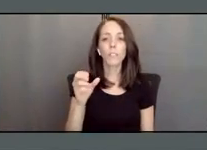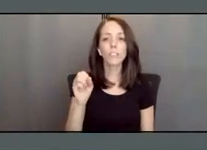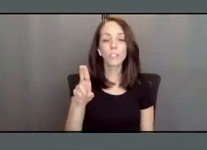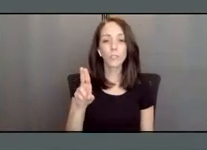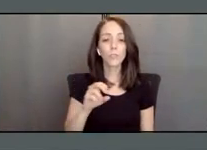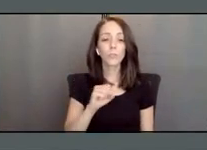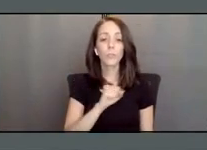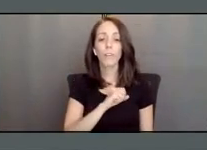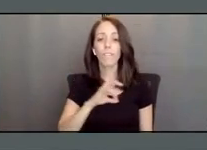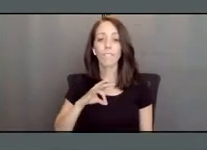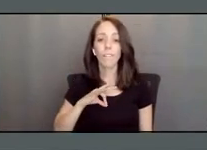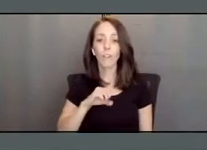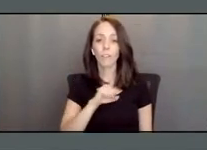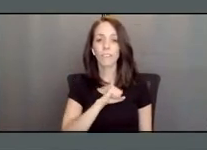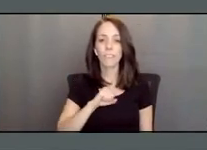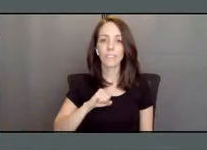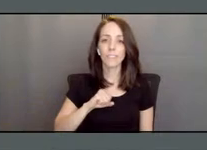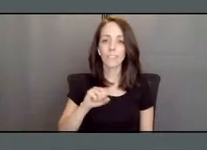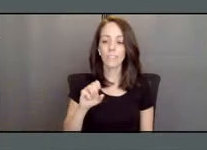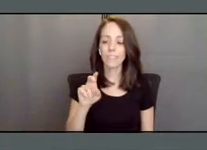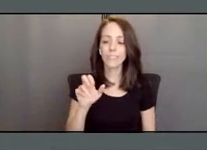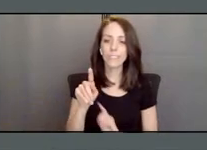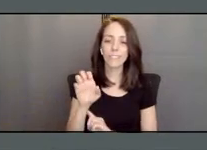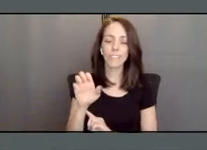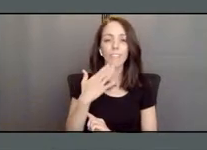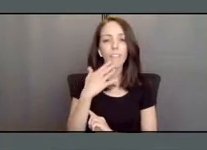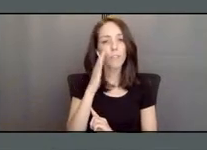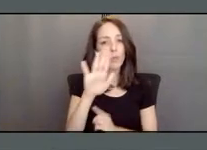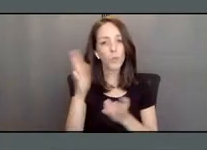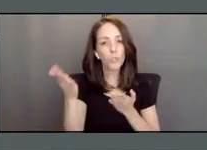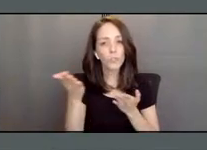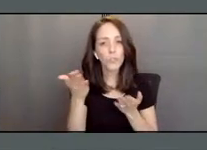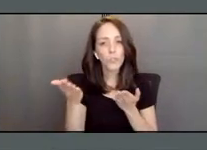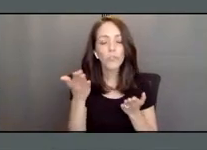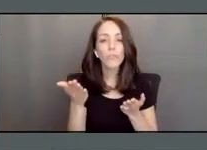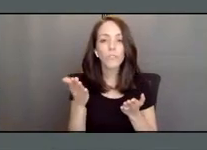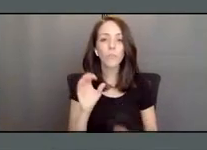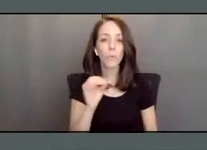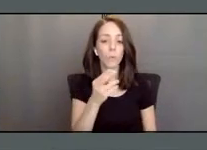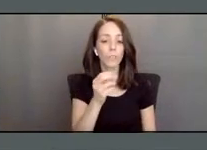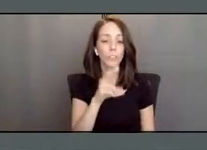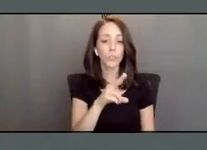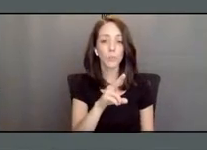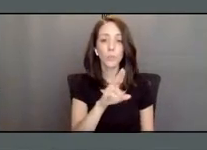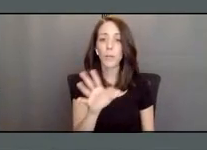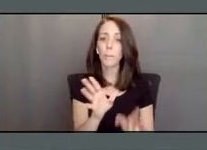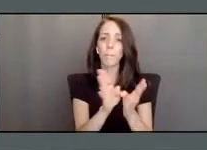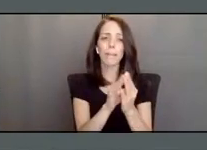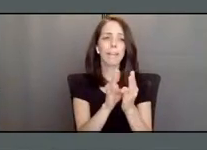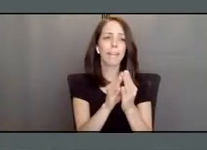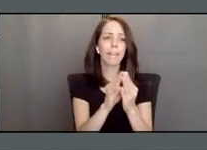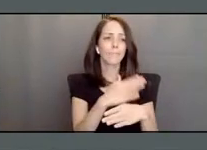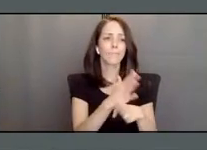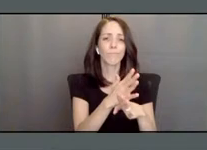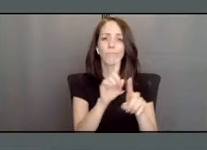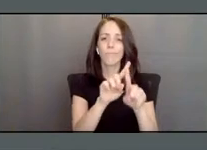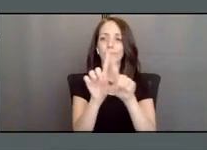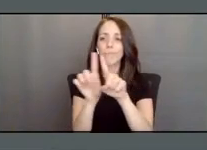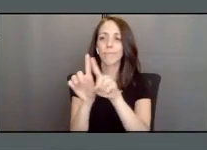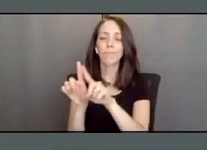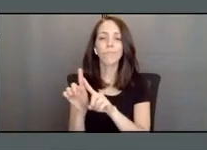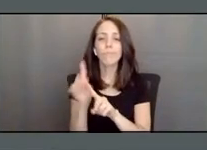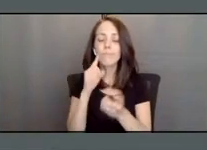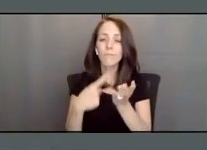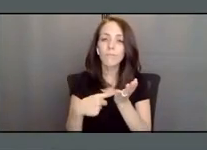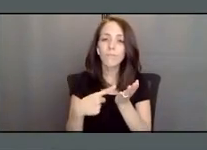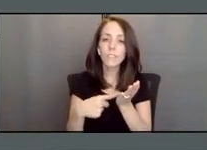you for your service to OHSU and meeting with the senators through virtual meetings to discuss priorities for the Senate. We've